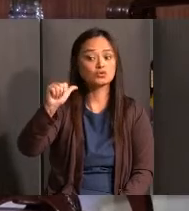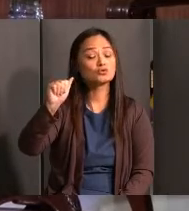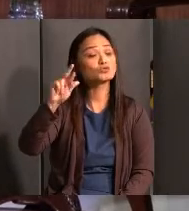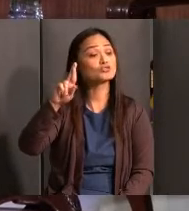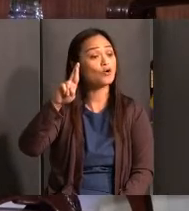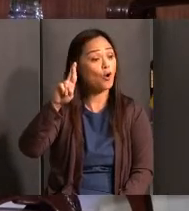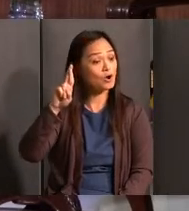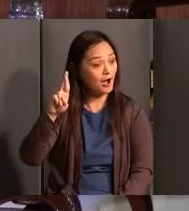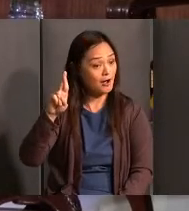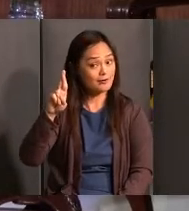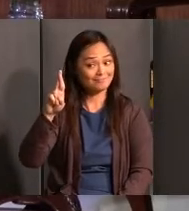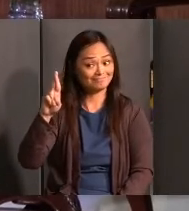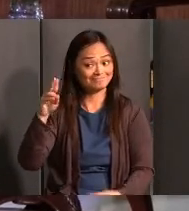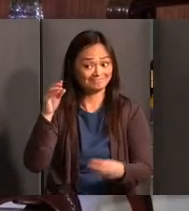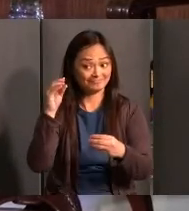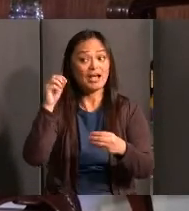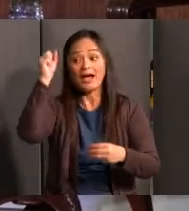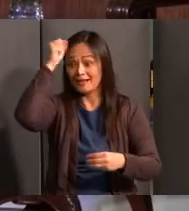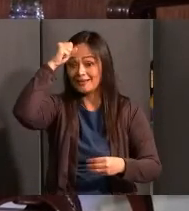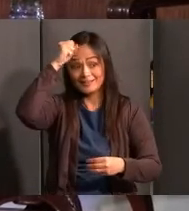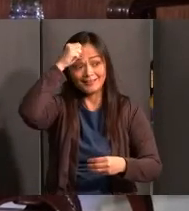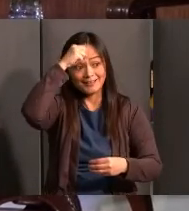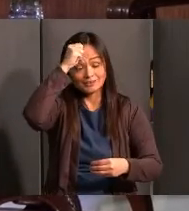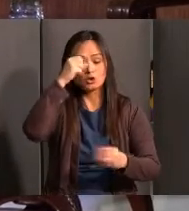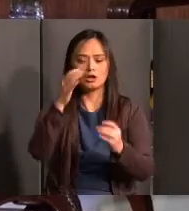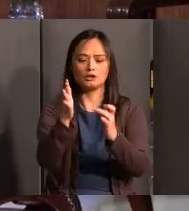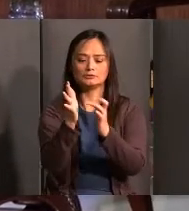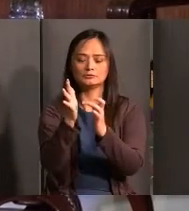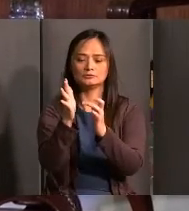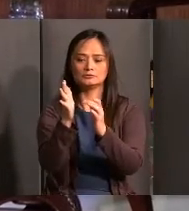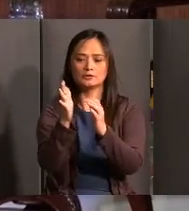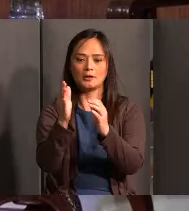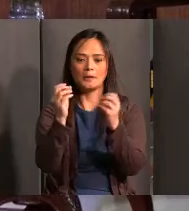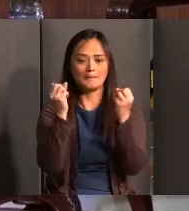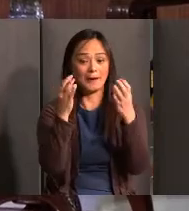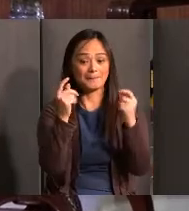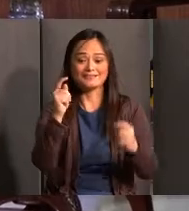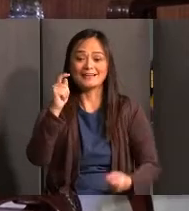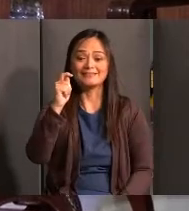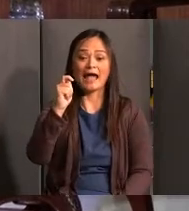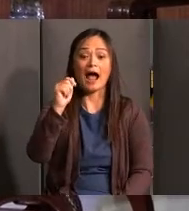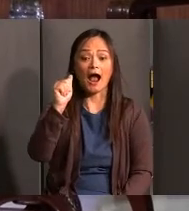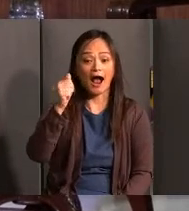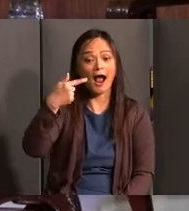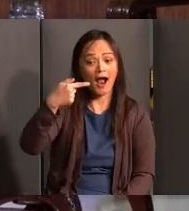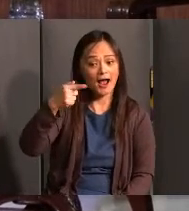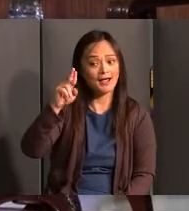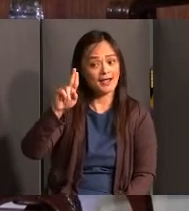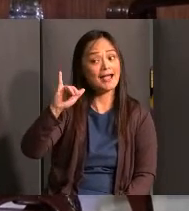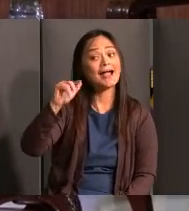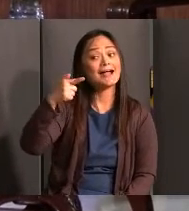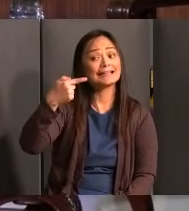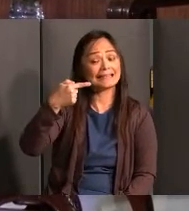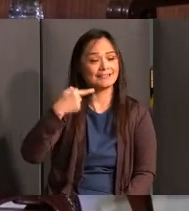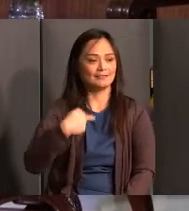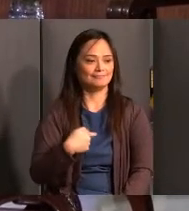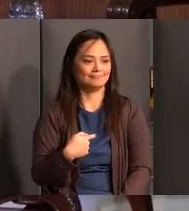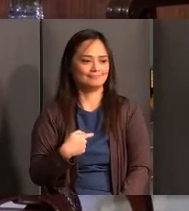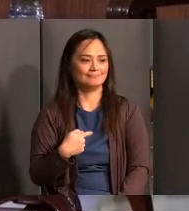me a text, Pastor, I was able to preach to students and even parents.